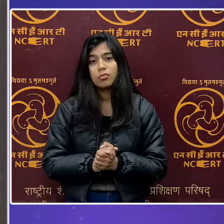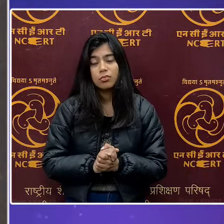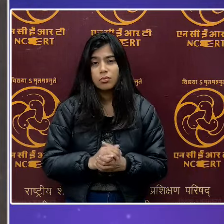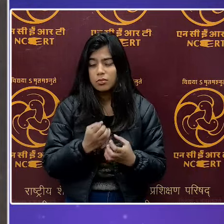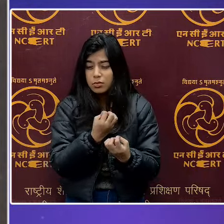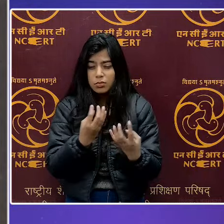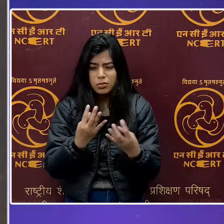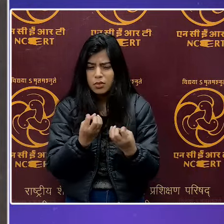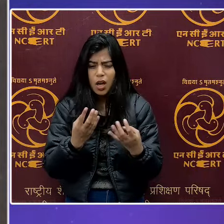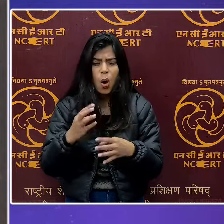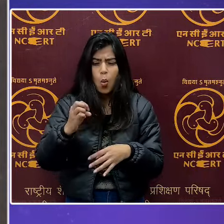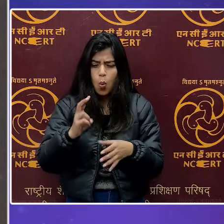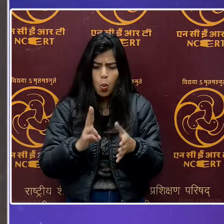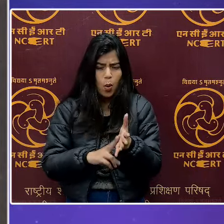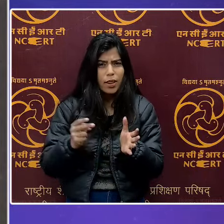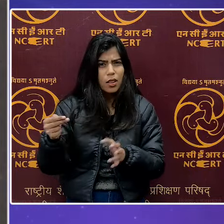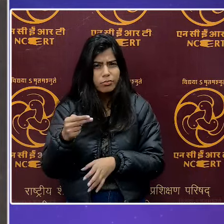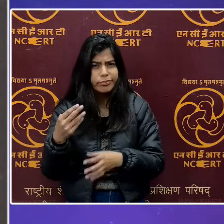How much is ON equal to?